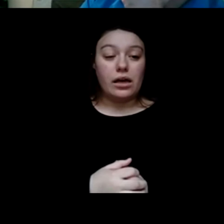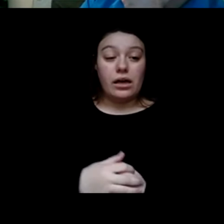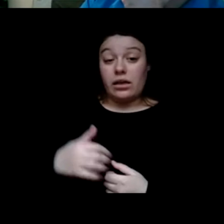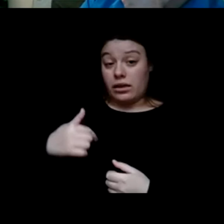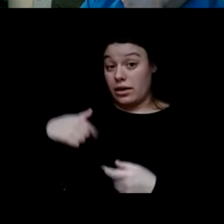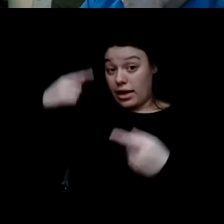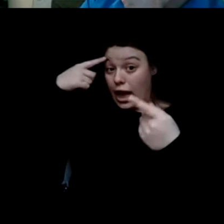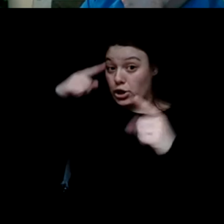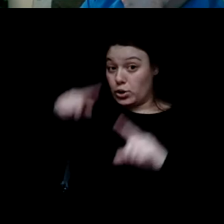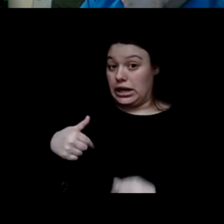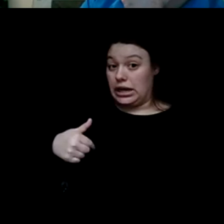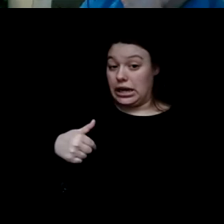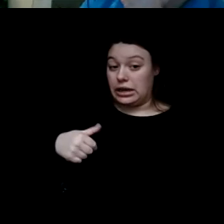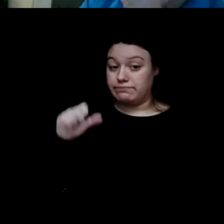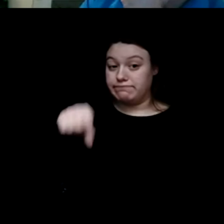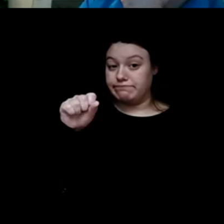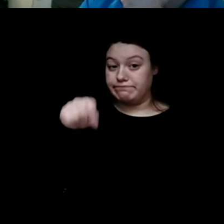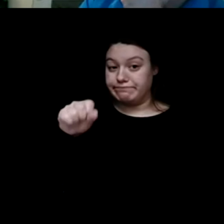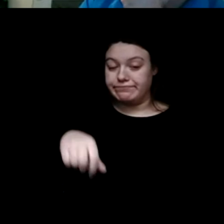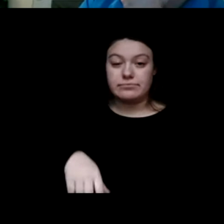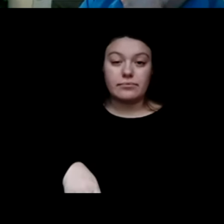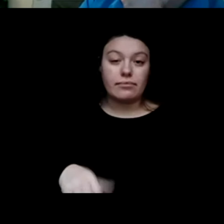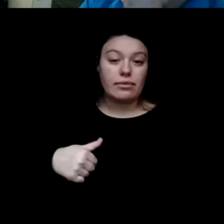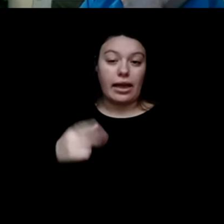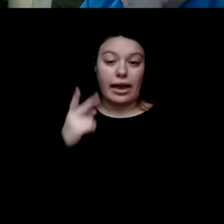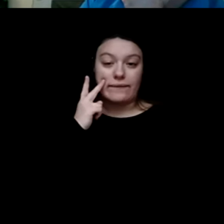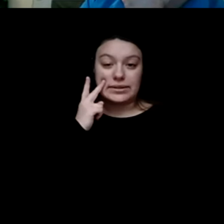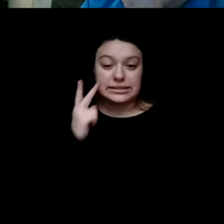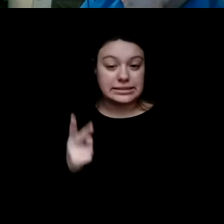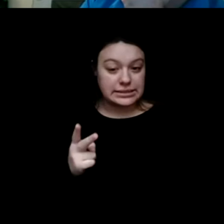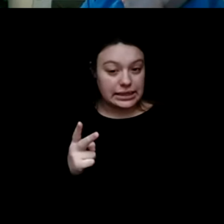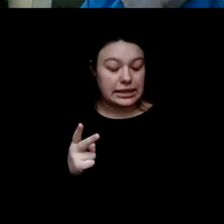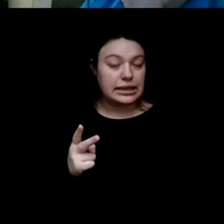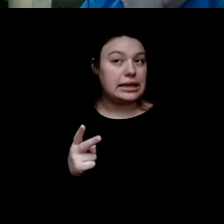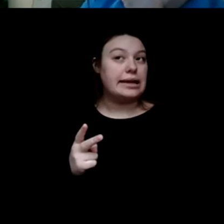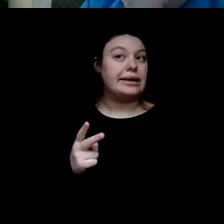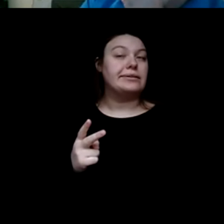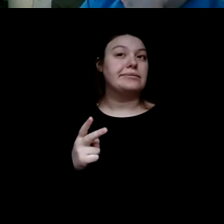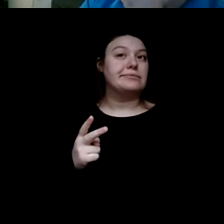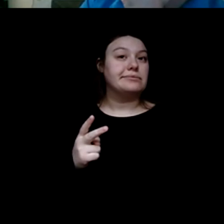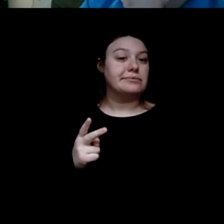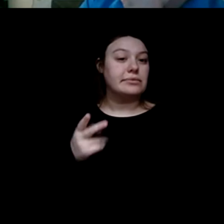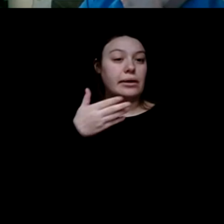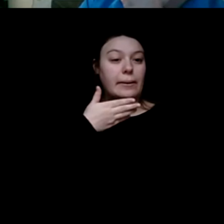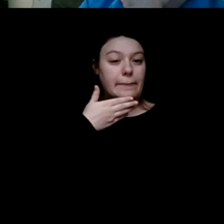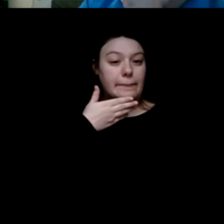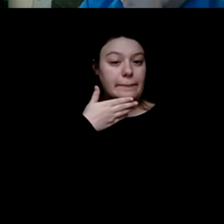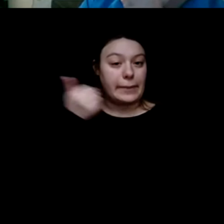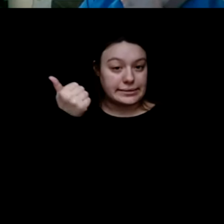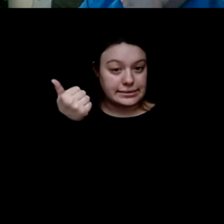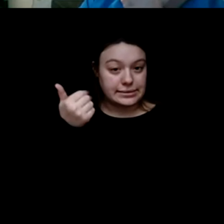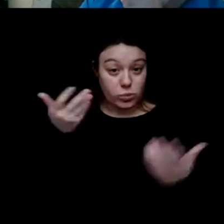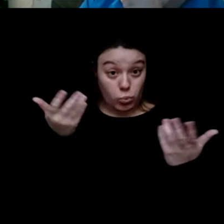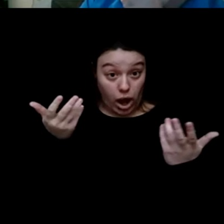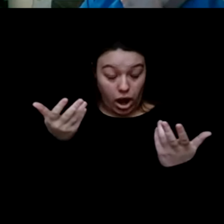Javier is saying and have seen that it's best to headed off at the pass by having really